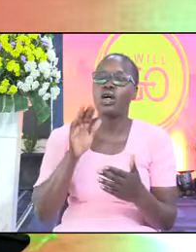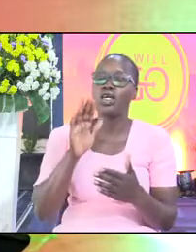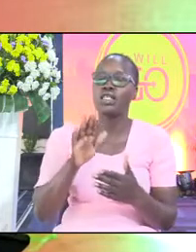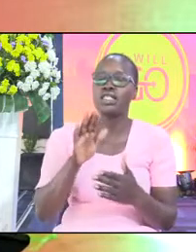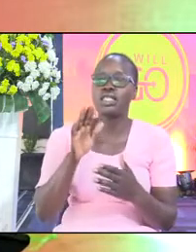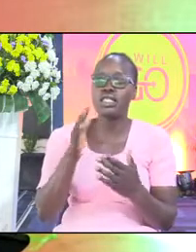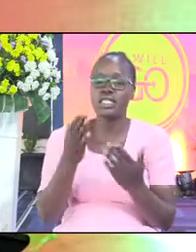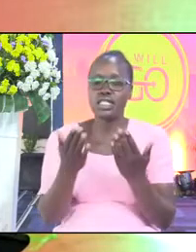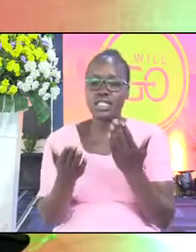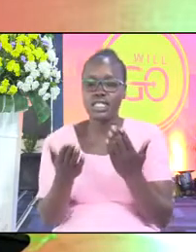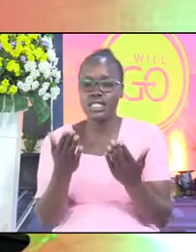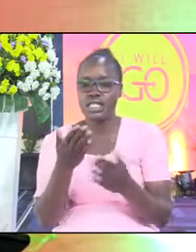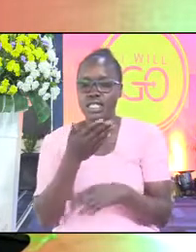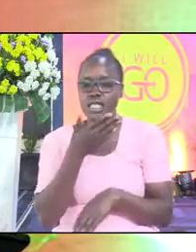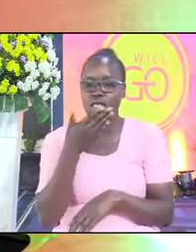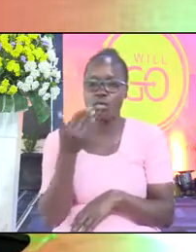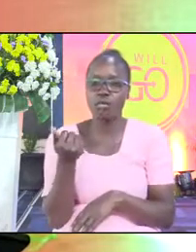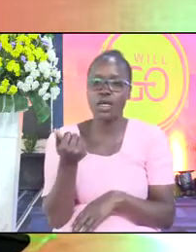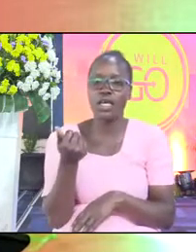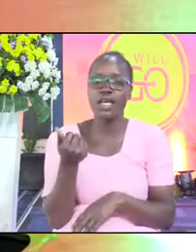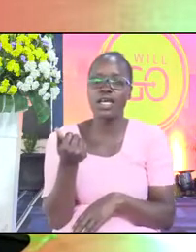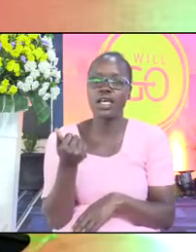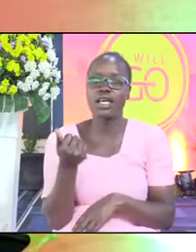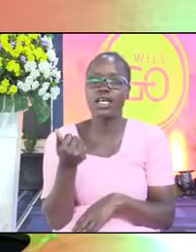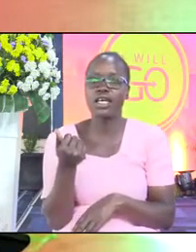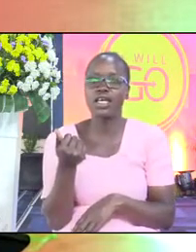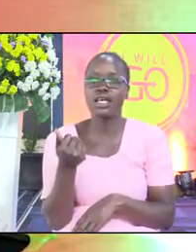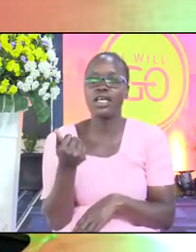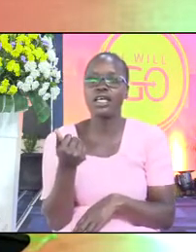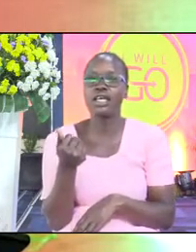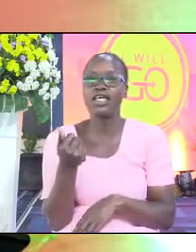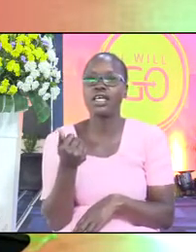each day that he deems